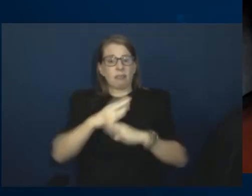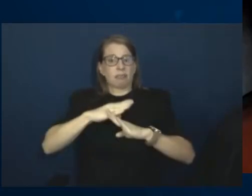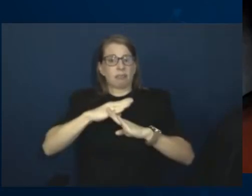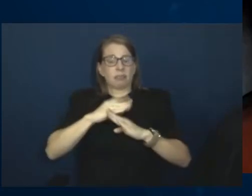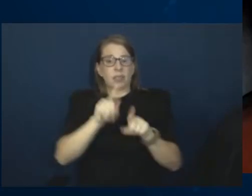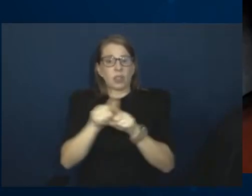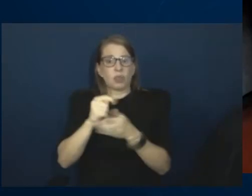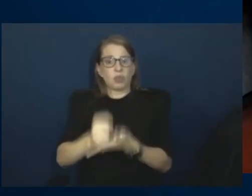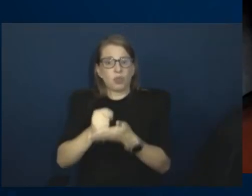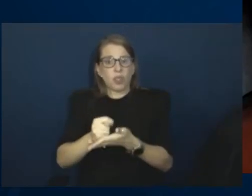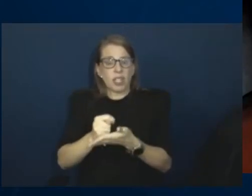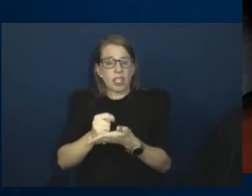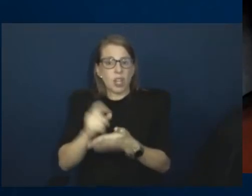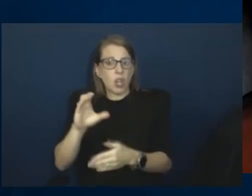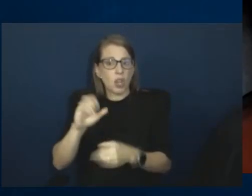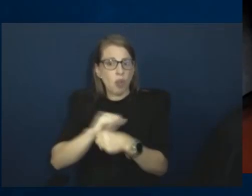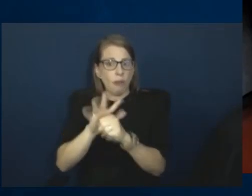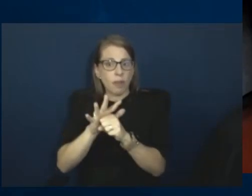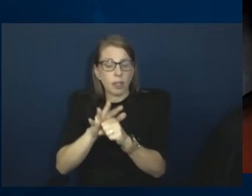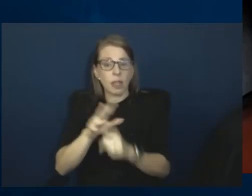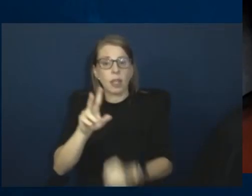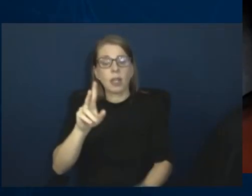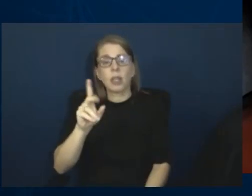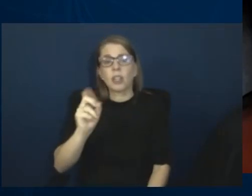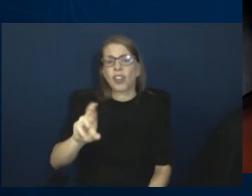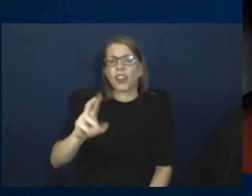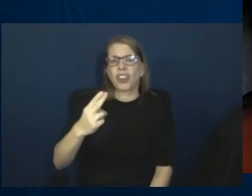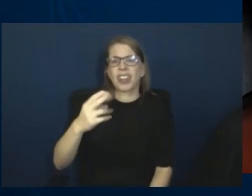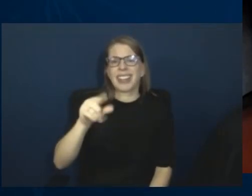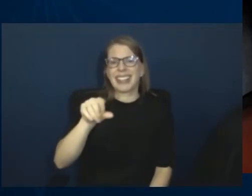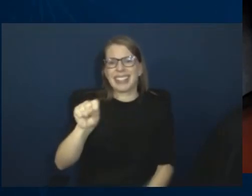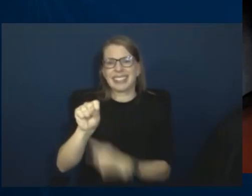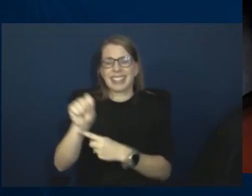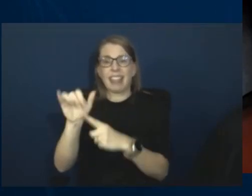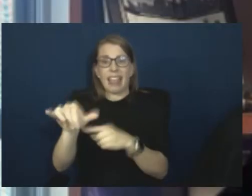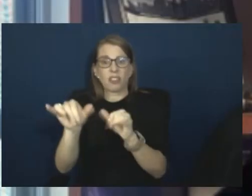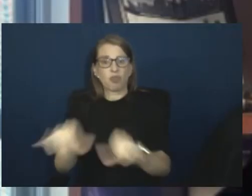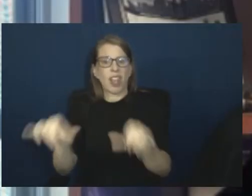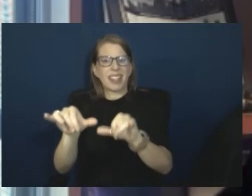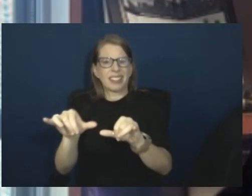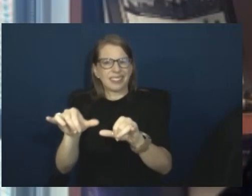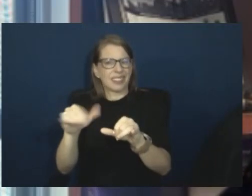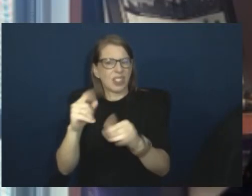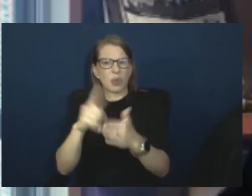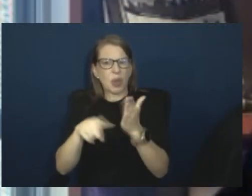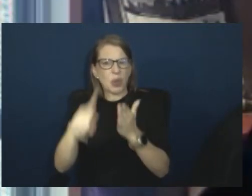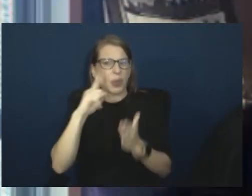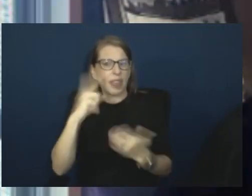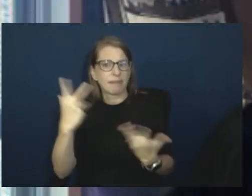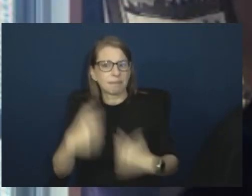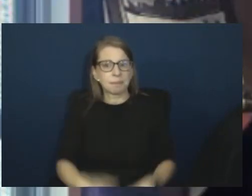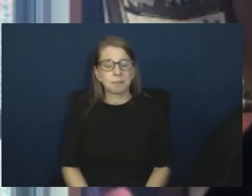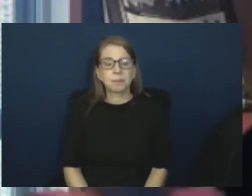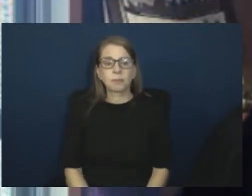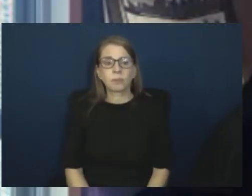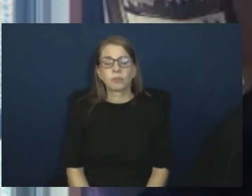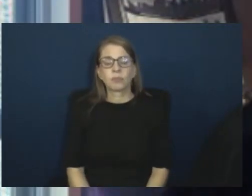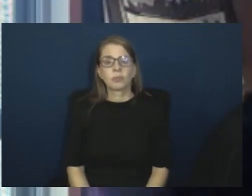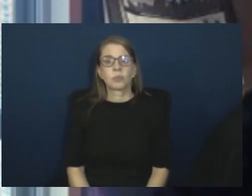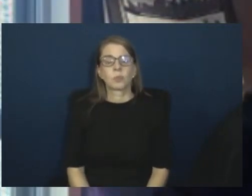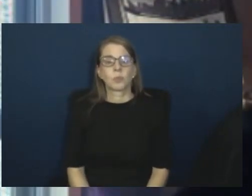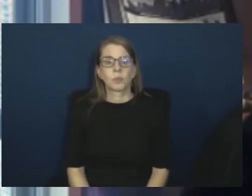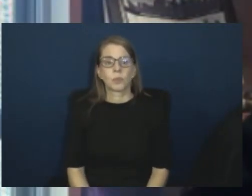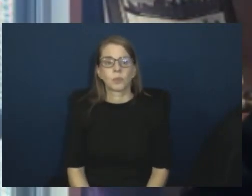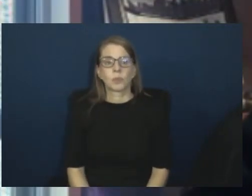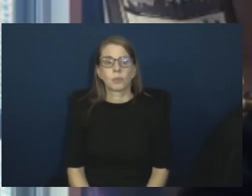about that, but Dr. Higgs, just what do you make of that trend? Well,